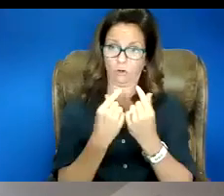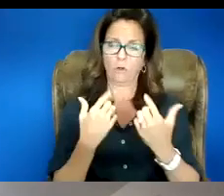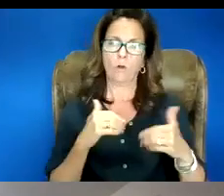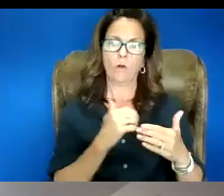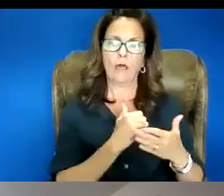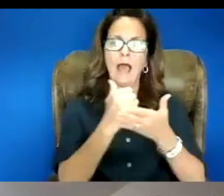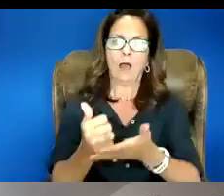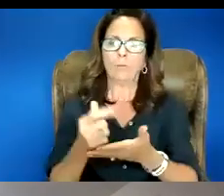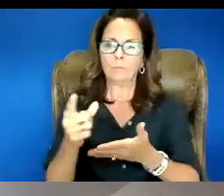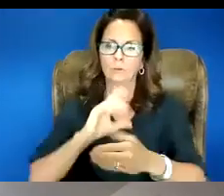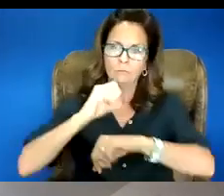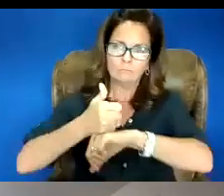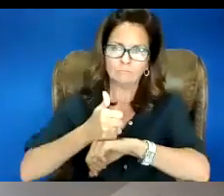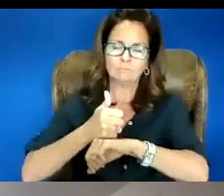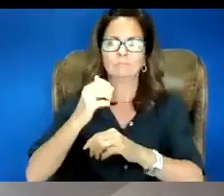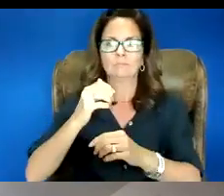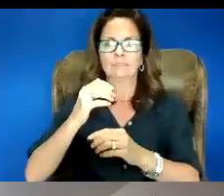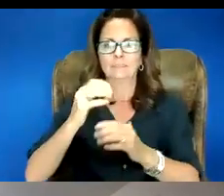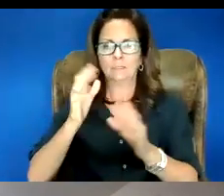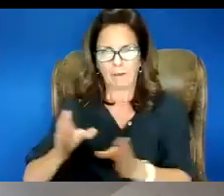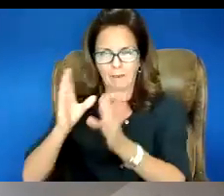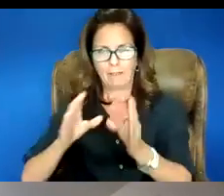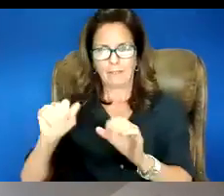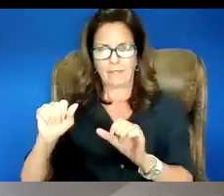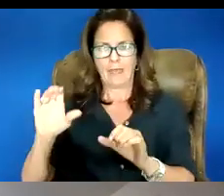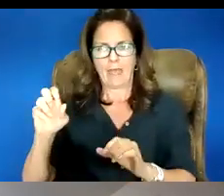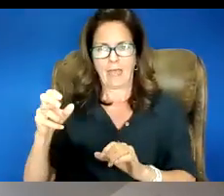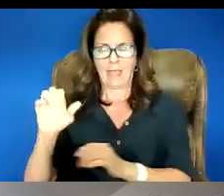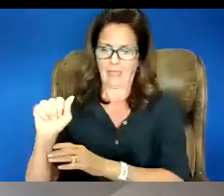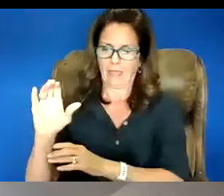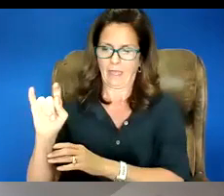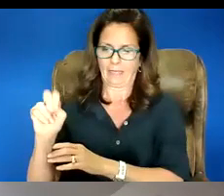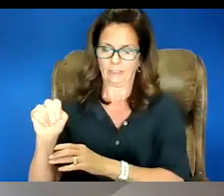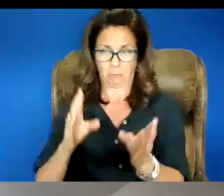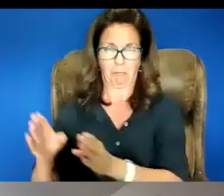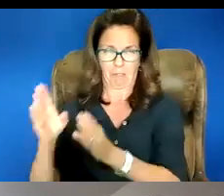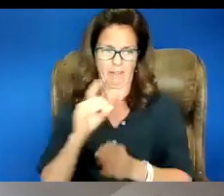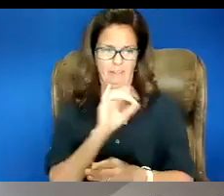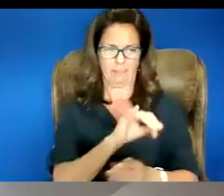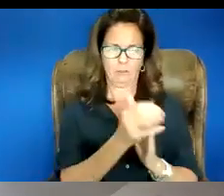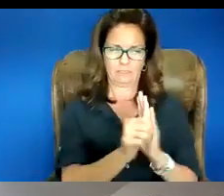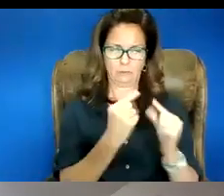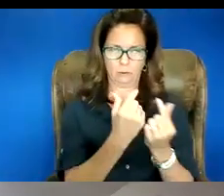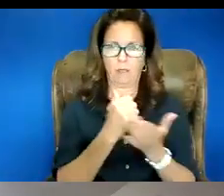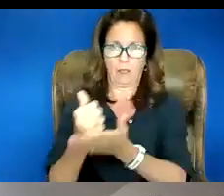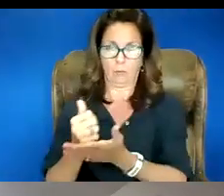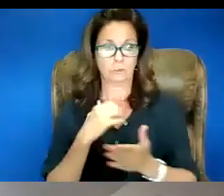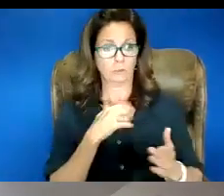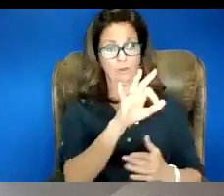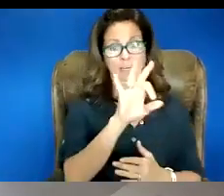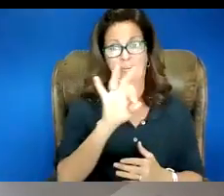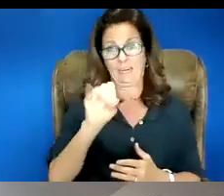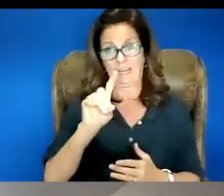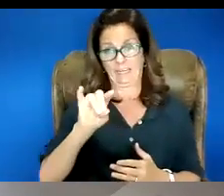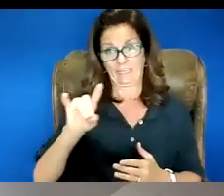your action plan. And then after that 90-day review, then you move into the supportive part of the